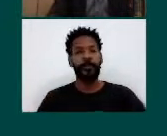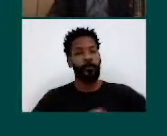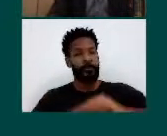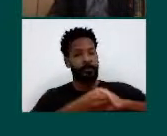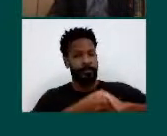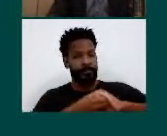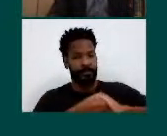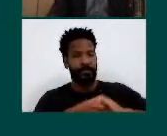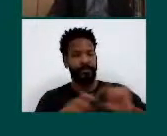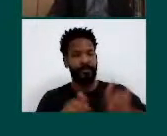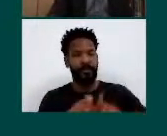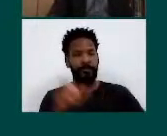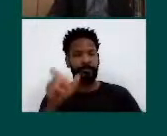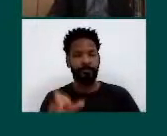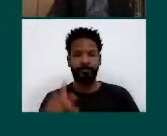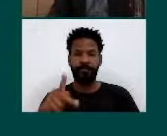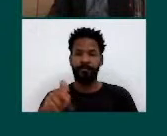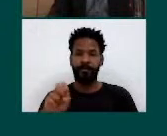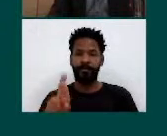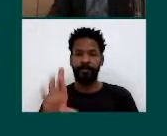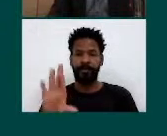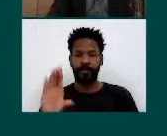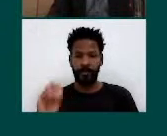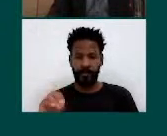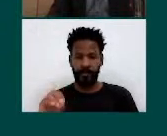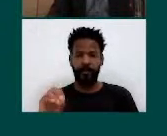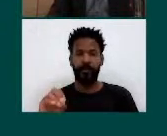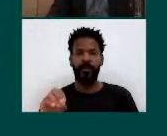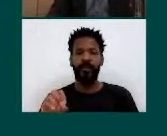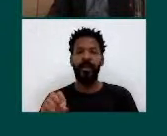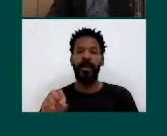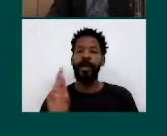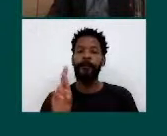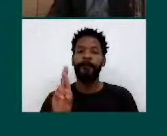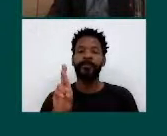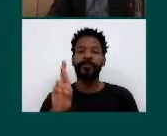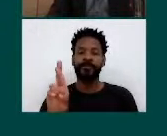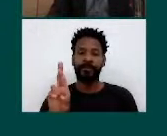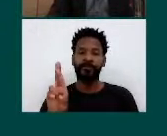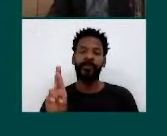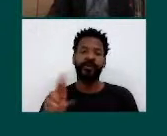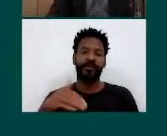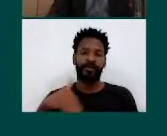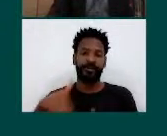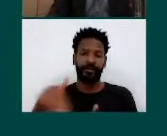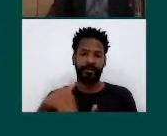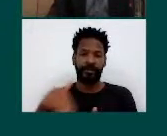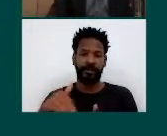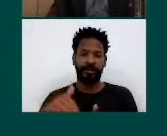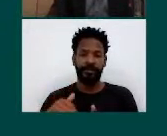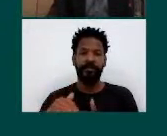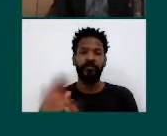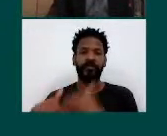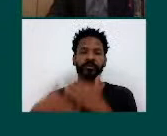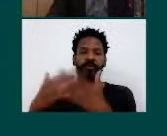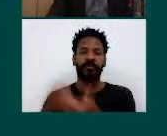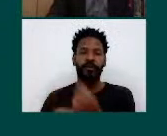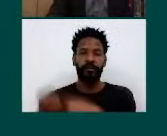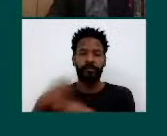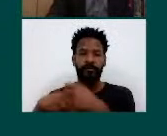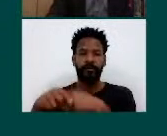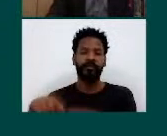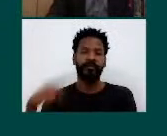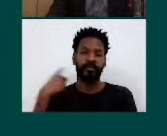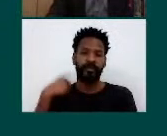I'd like to compliment Pedro and Boaba as well, representing the economic development in the state of